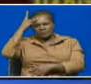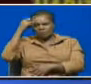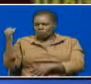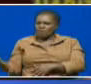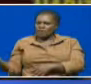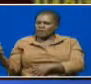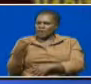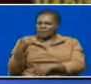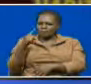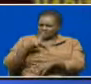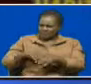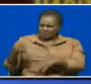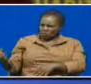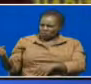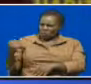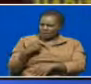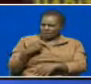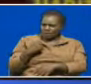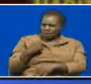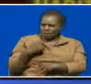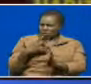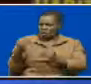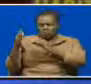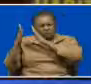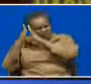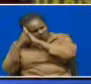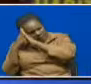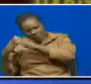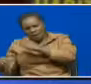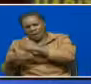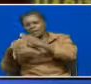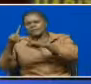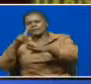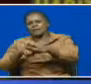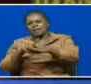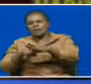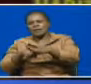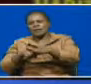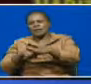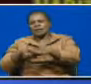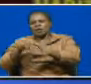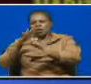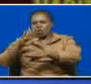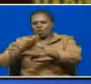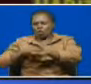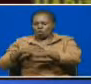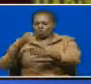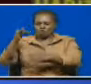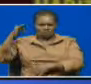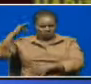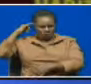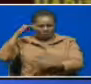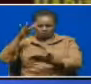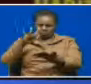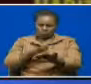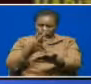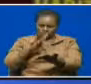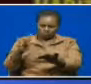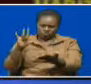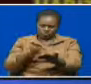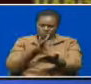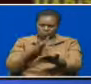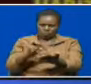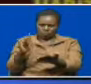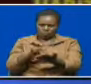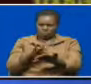wake up, the minute they wake up to the time they go to sleep, even extended time, they're on their screen, literally. That is a red flag. When your child